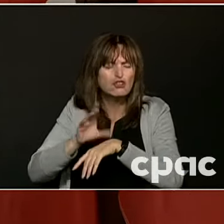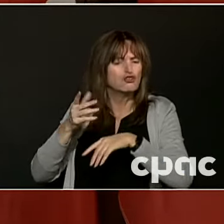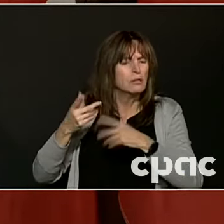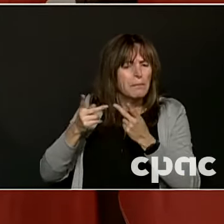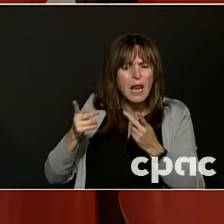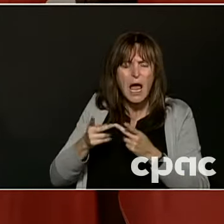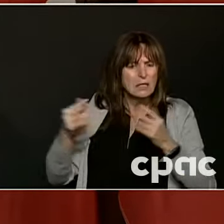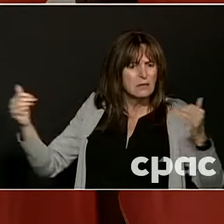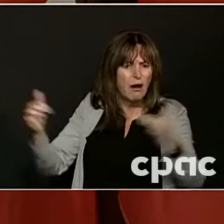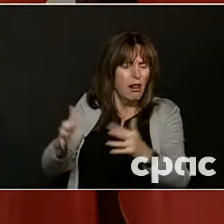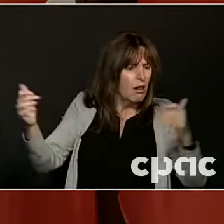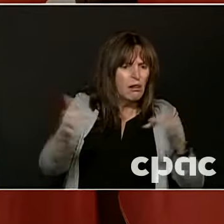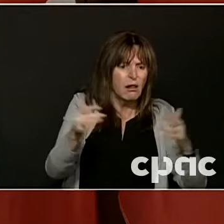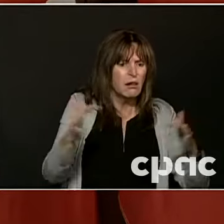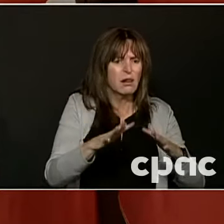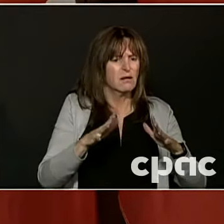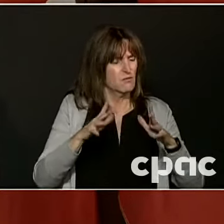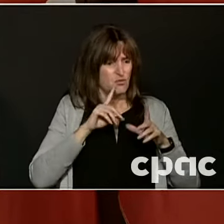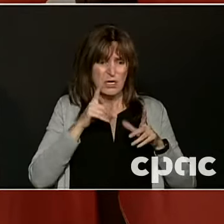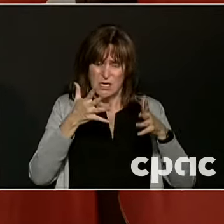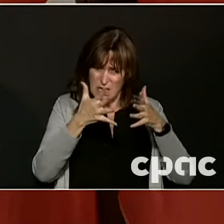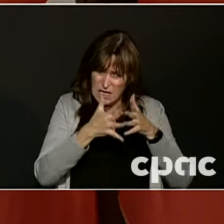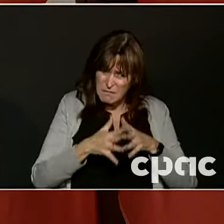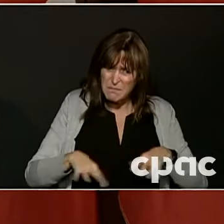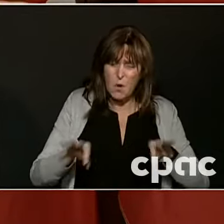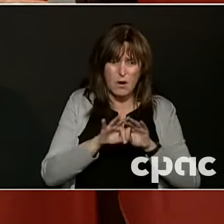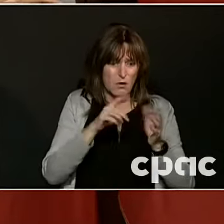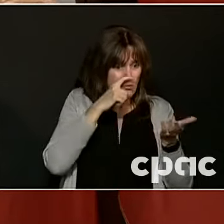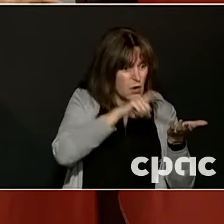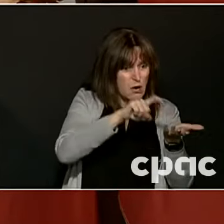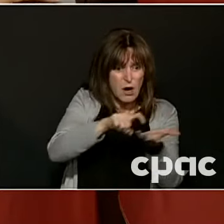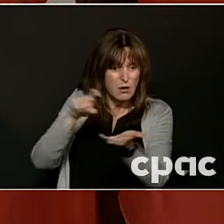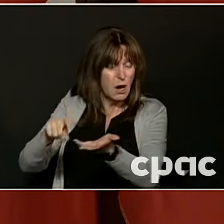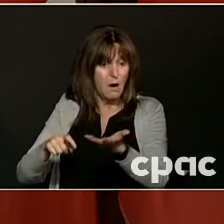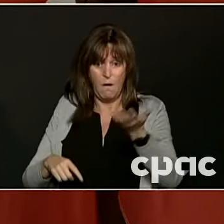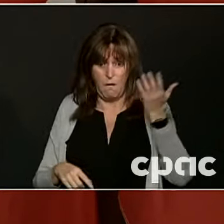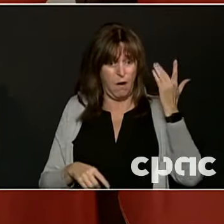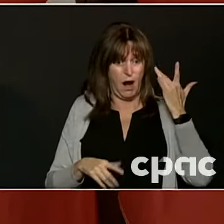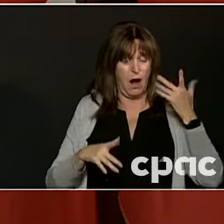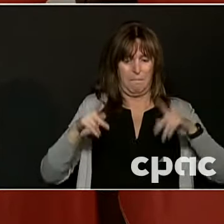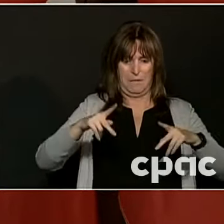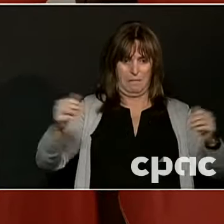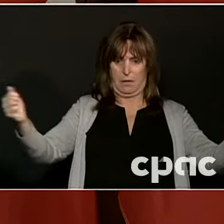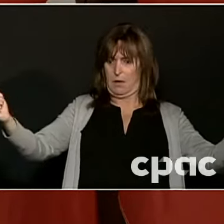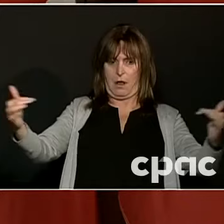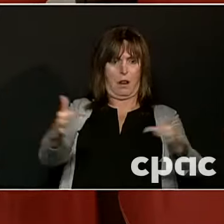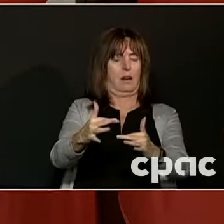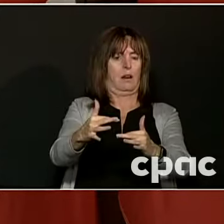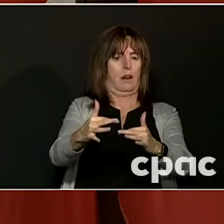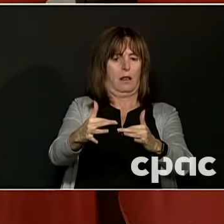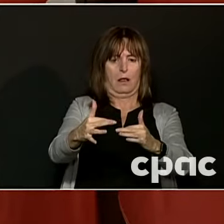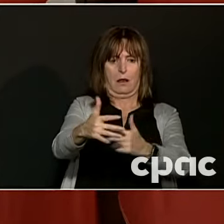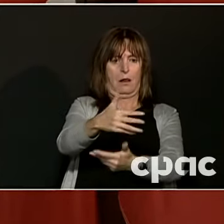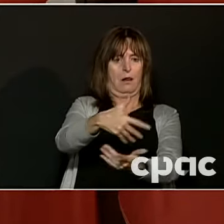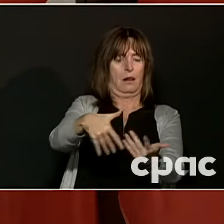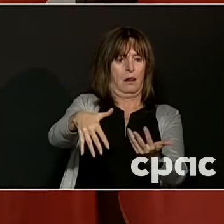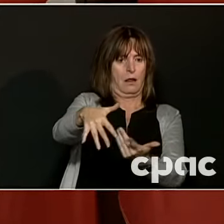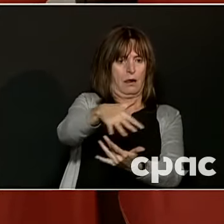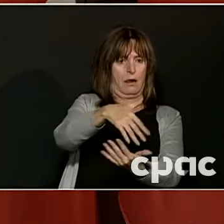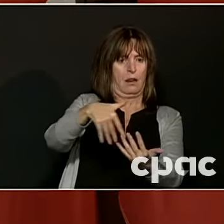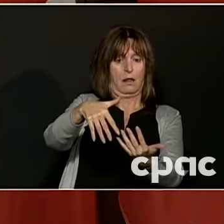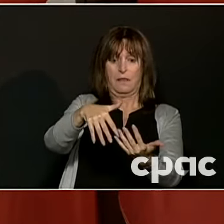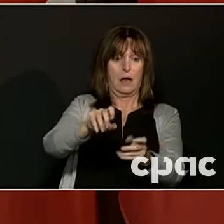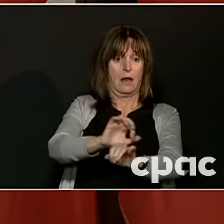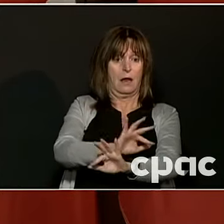because people gather and there's a risk. Then they travel to other places of the province, and then they enter into other settings, and then the